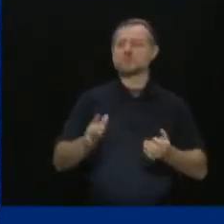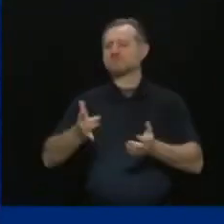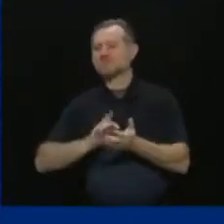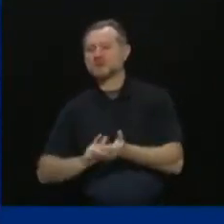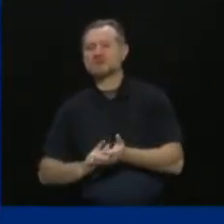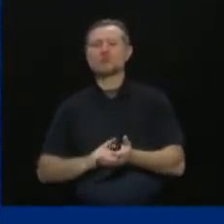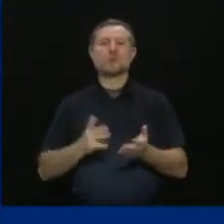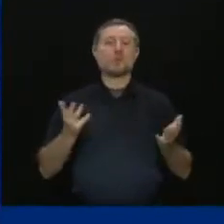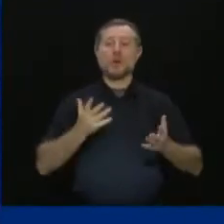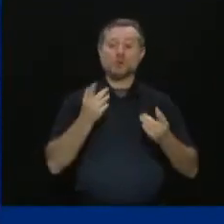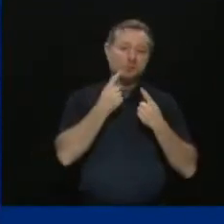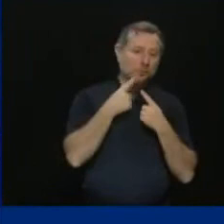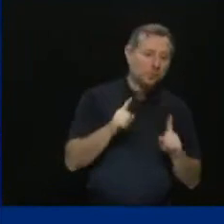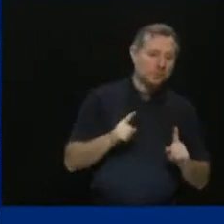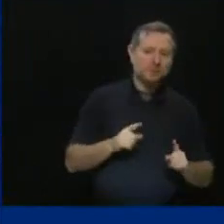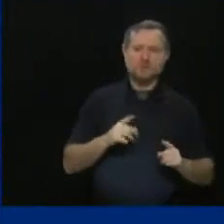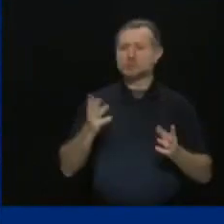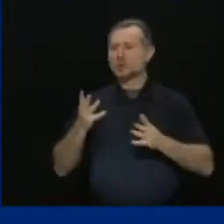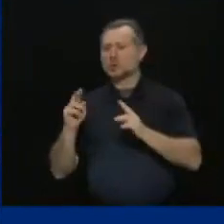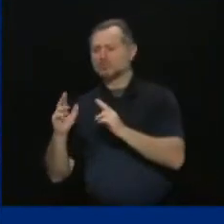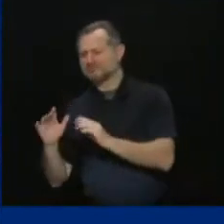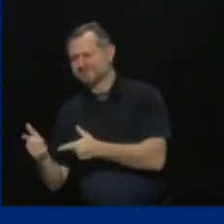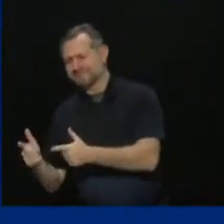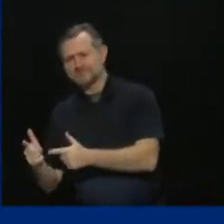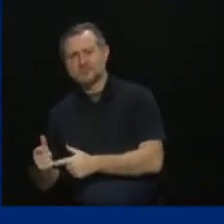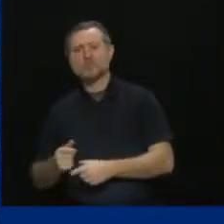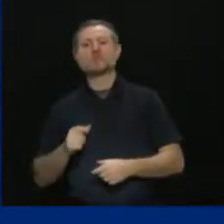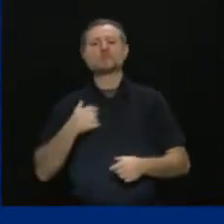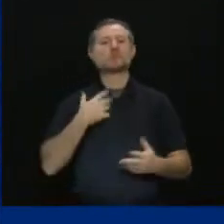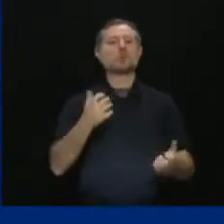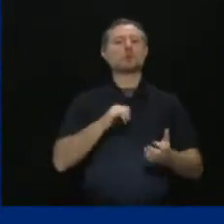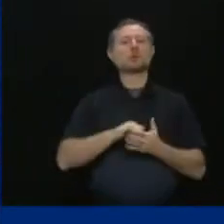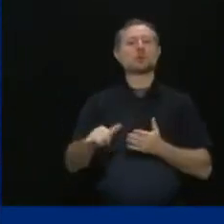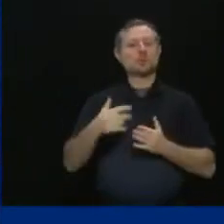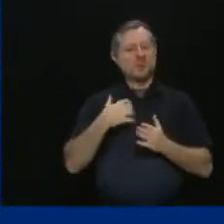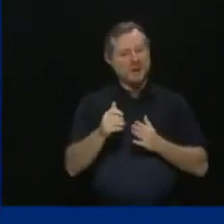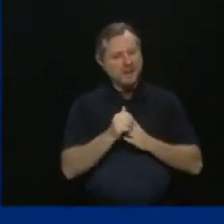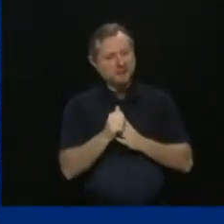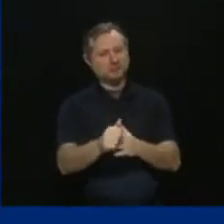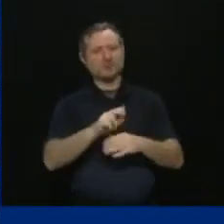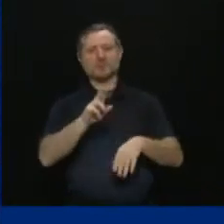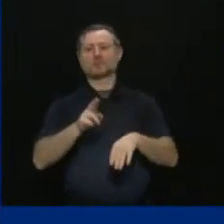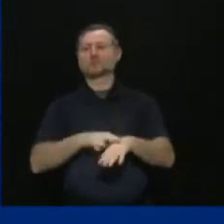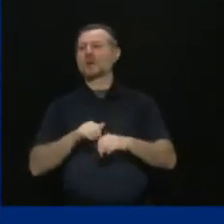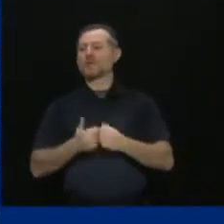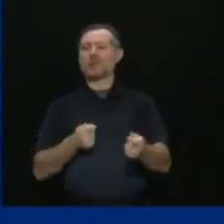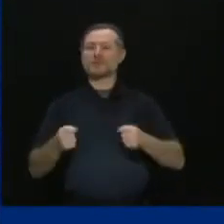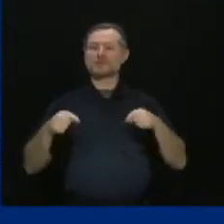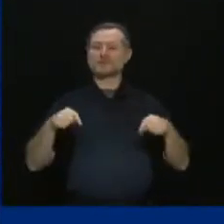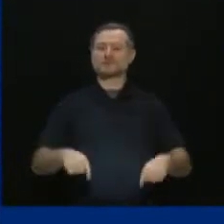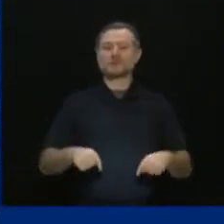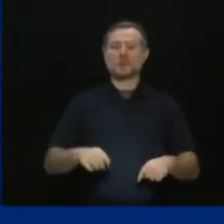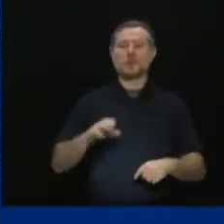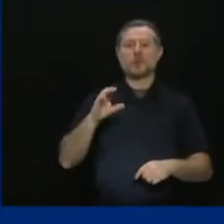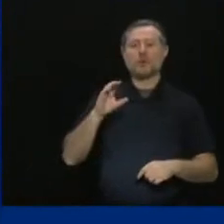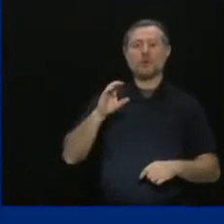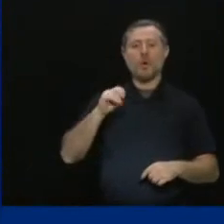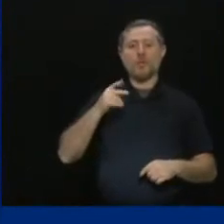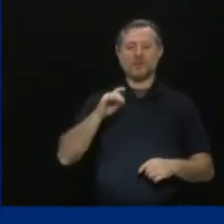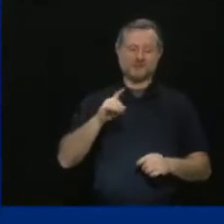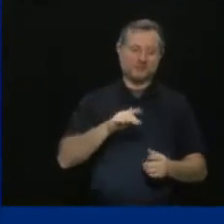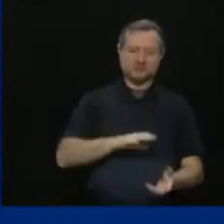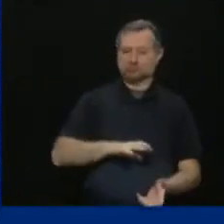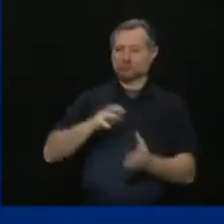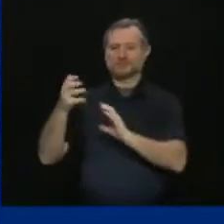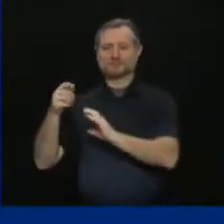that New York State leads the nation in terms of how we deal with this crisis, because our people are suffering, they need us, and the